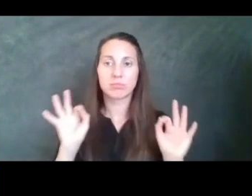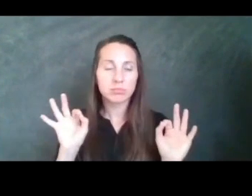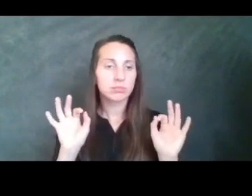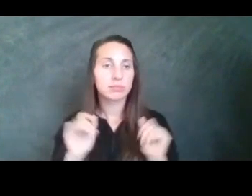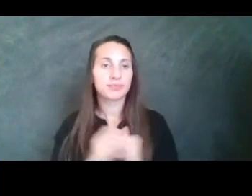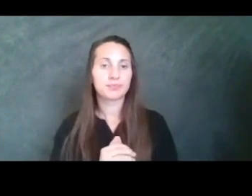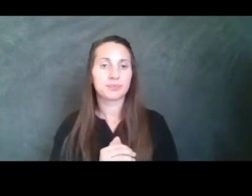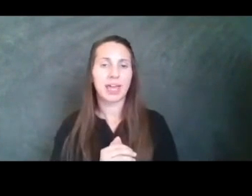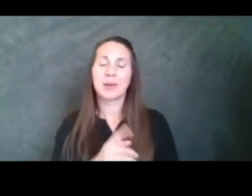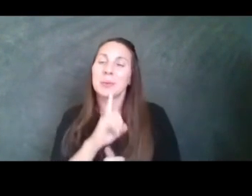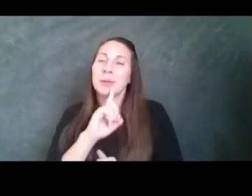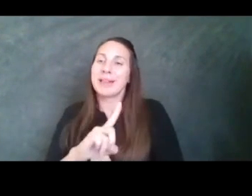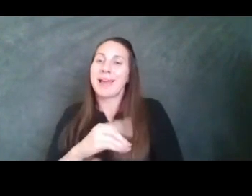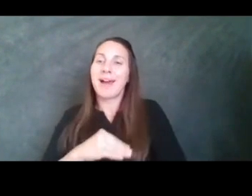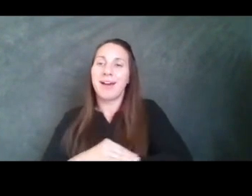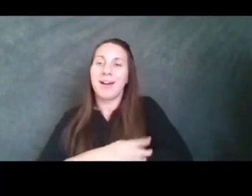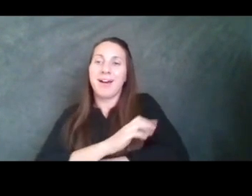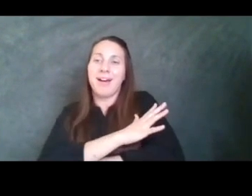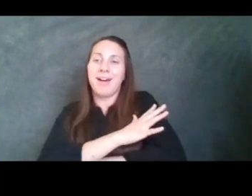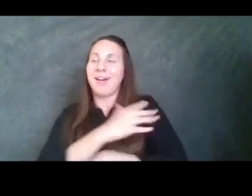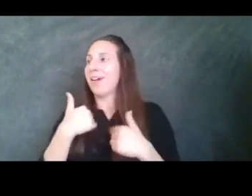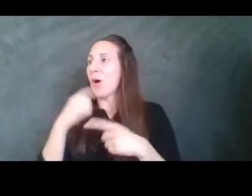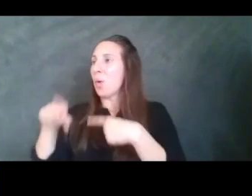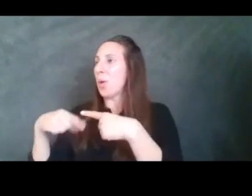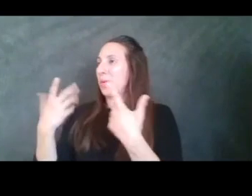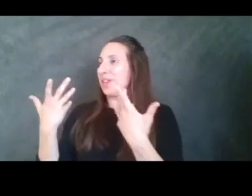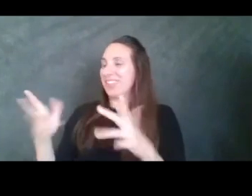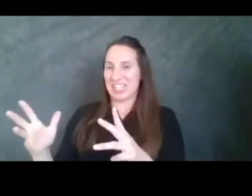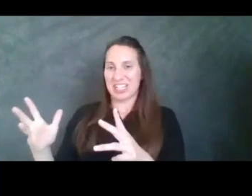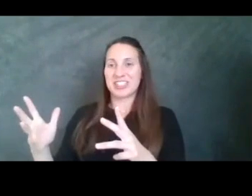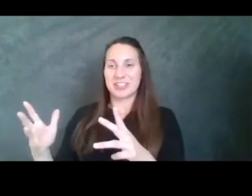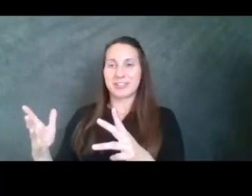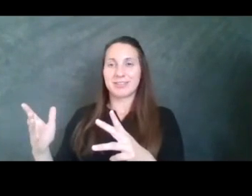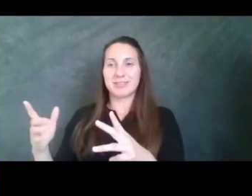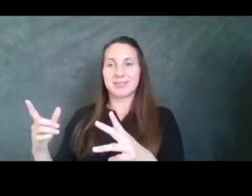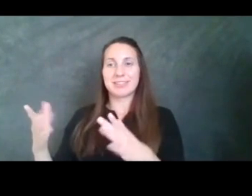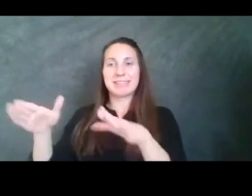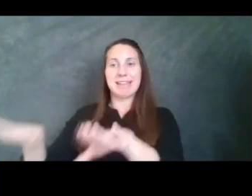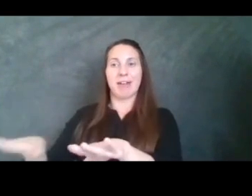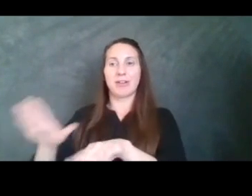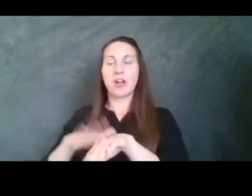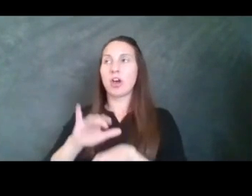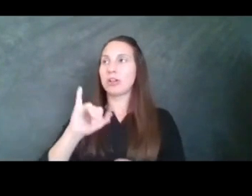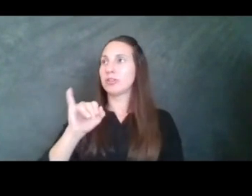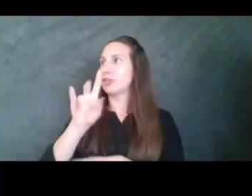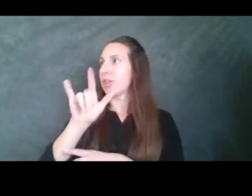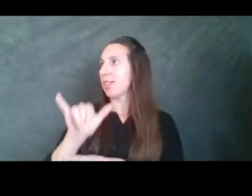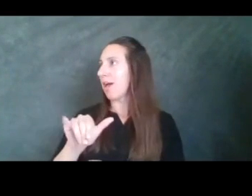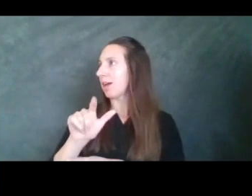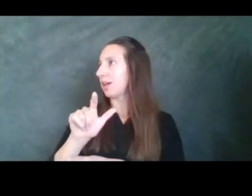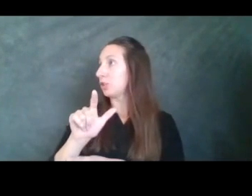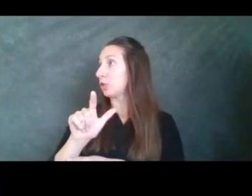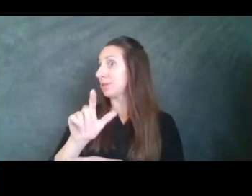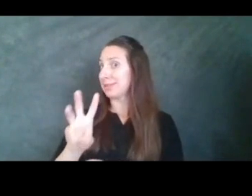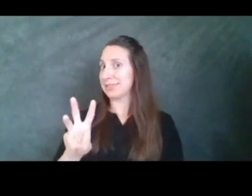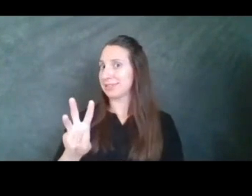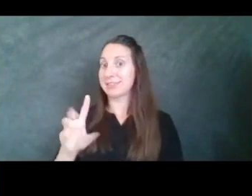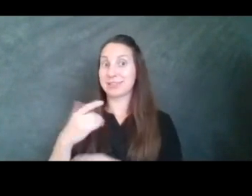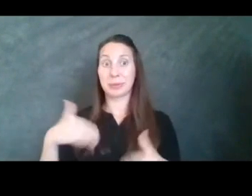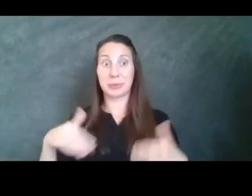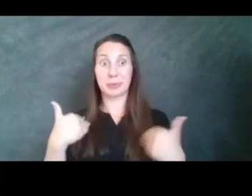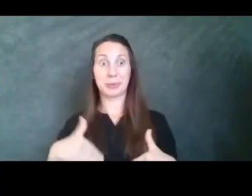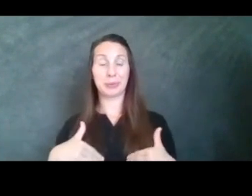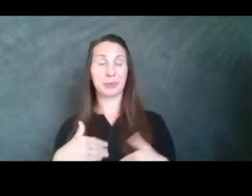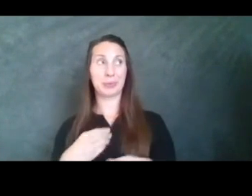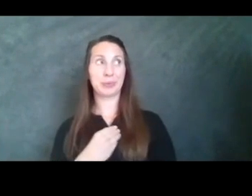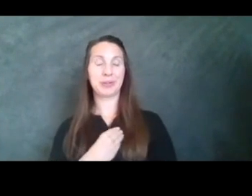me chills when I got that settlement, and we settled it actually on July 26th, which gave me major chills, thinking this is why we